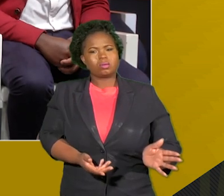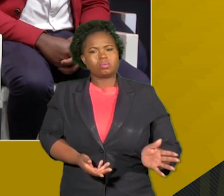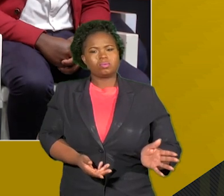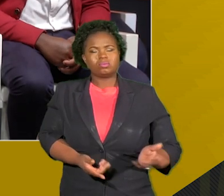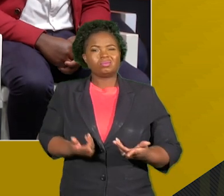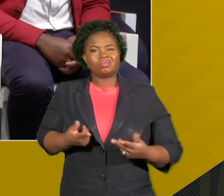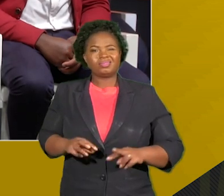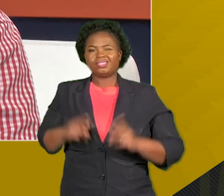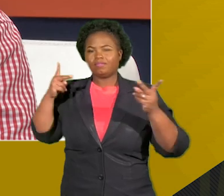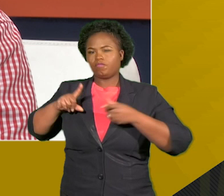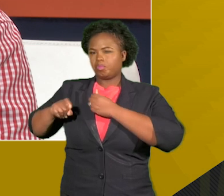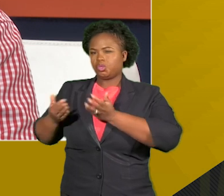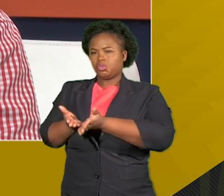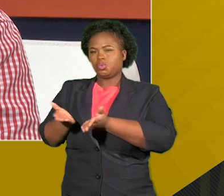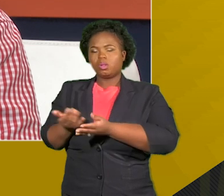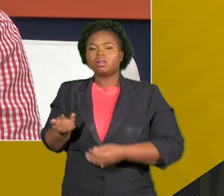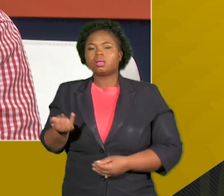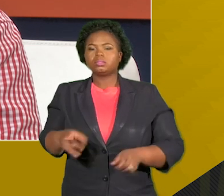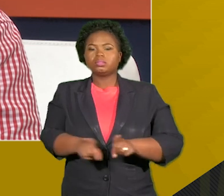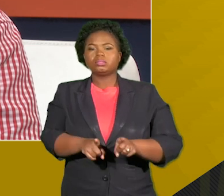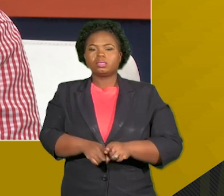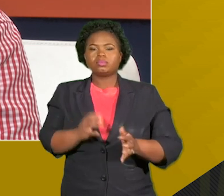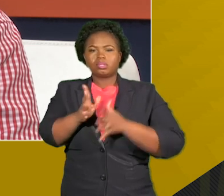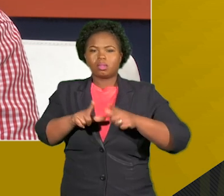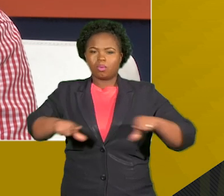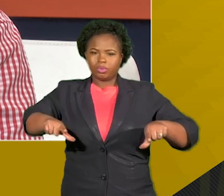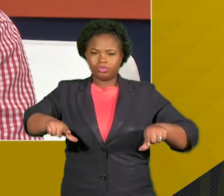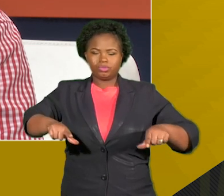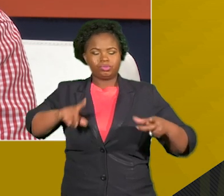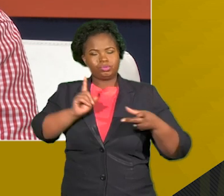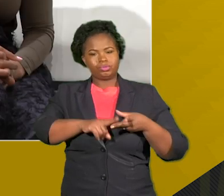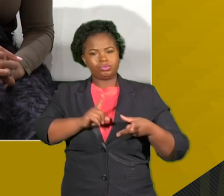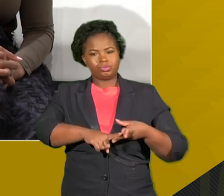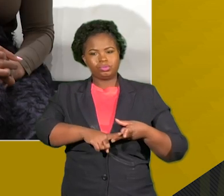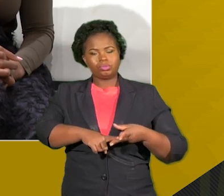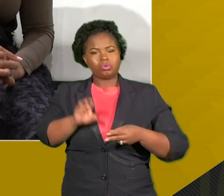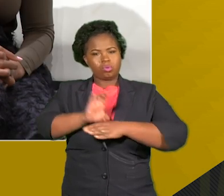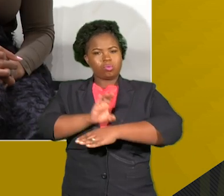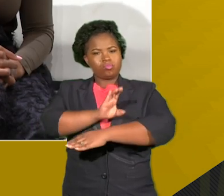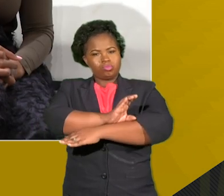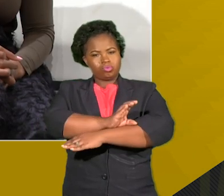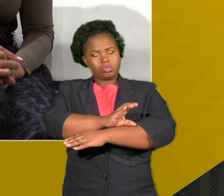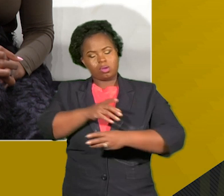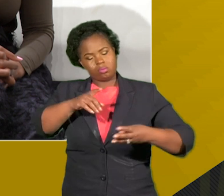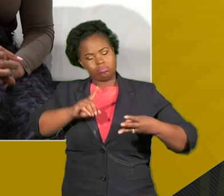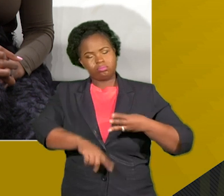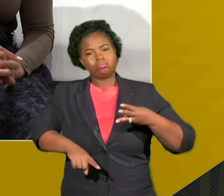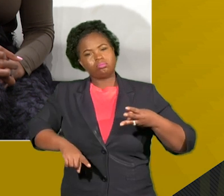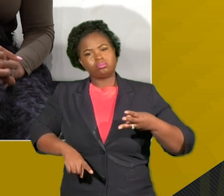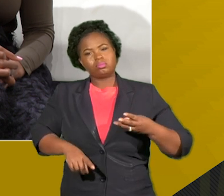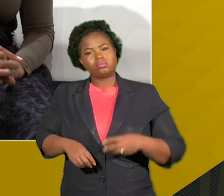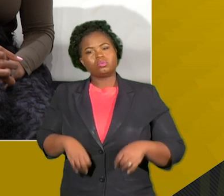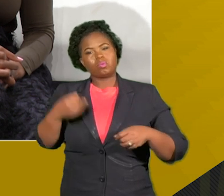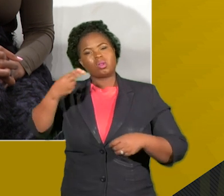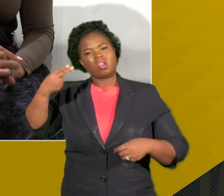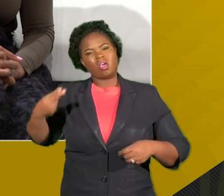from the school. Skills like sign language, hardware, computer, and fine